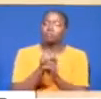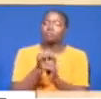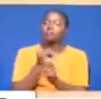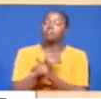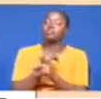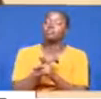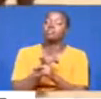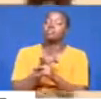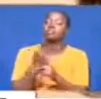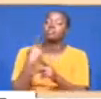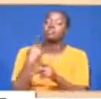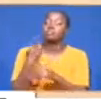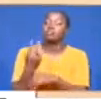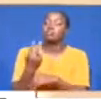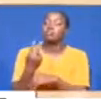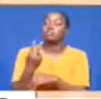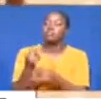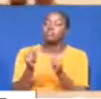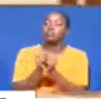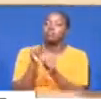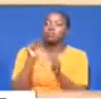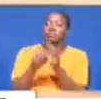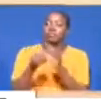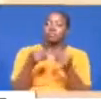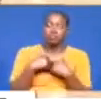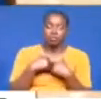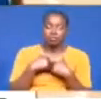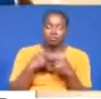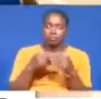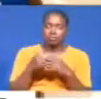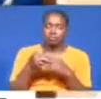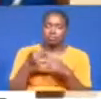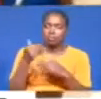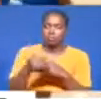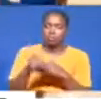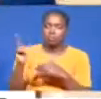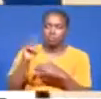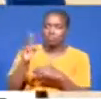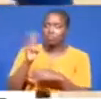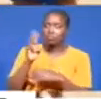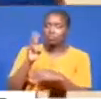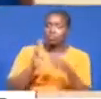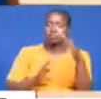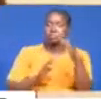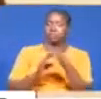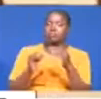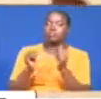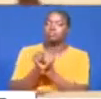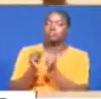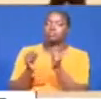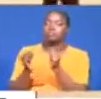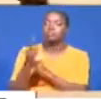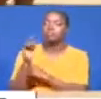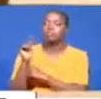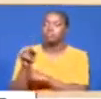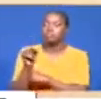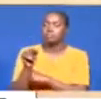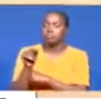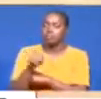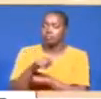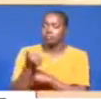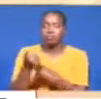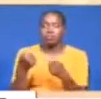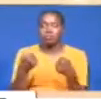second position with 10 points behind Nairobi Waters, who topped the standings with 14 points. In another